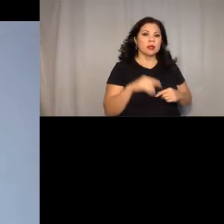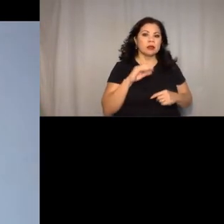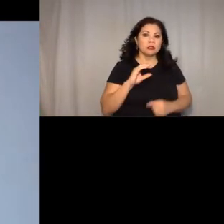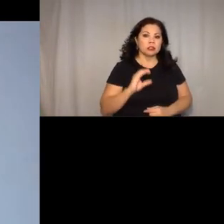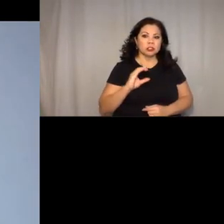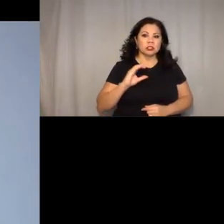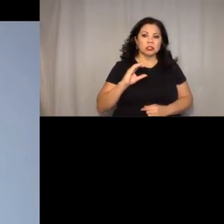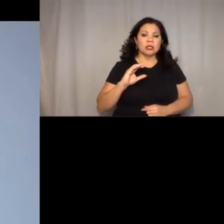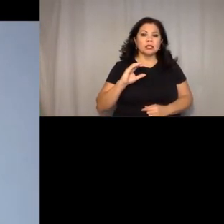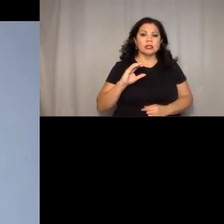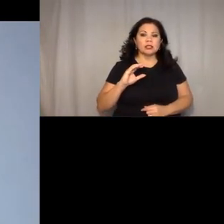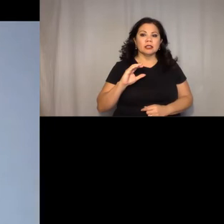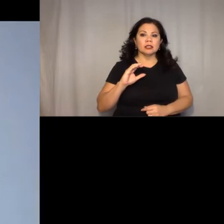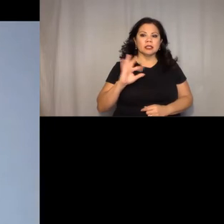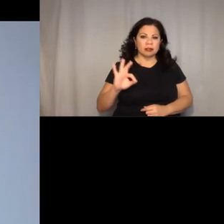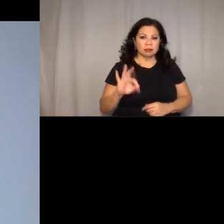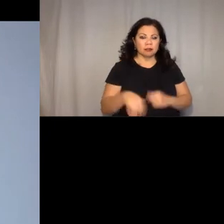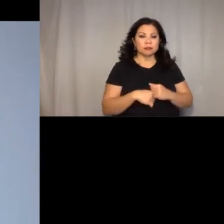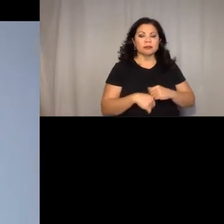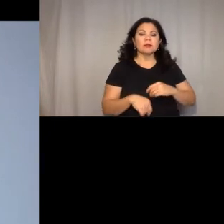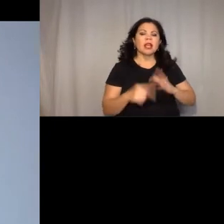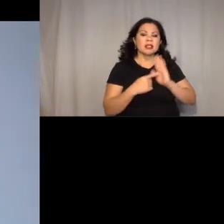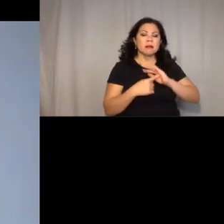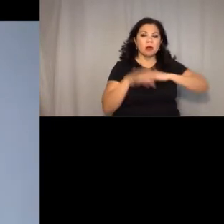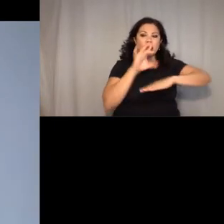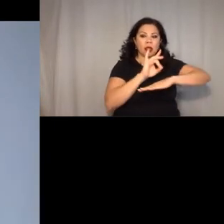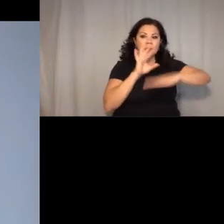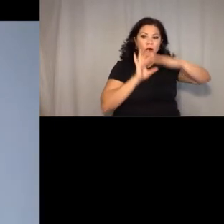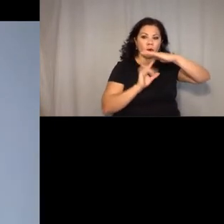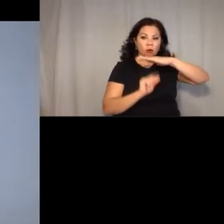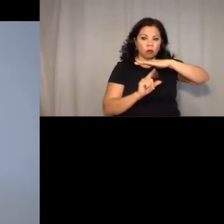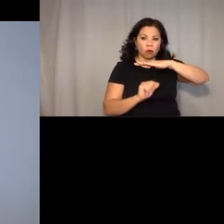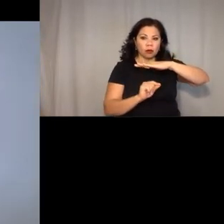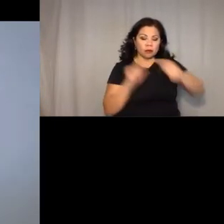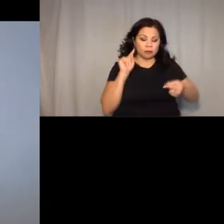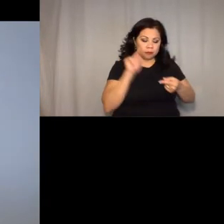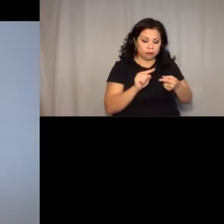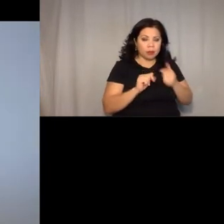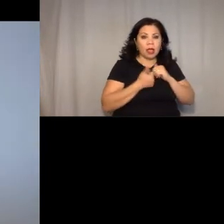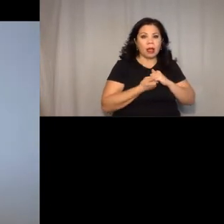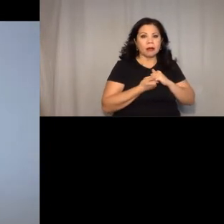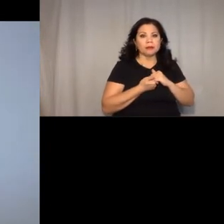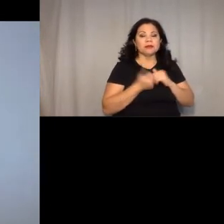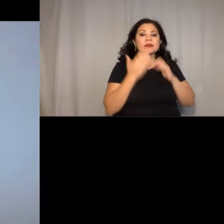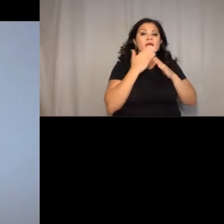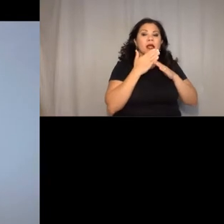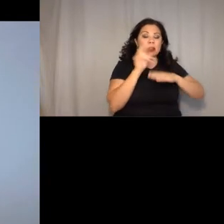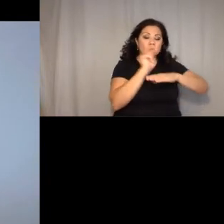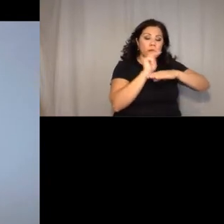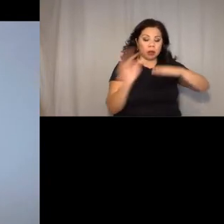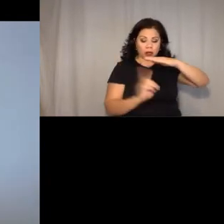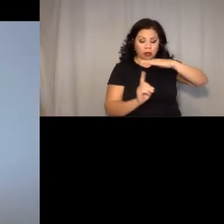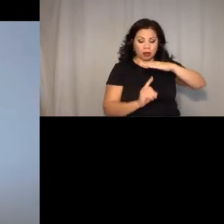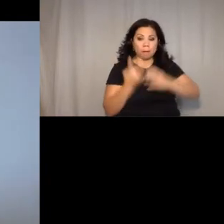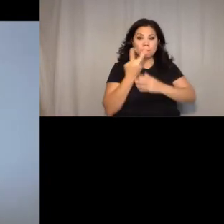this example right here, 8 over 20. To simplify this, it says divide the numerator and